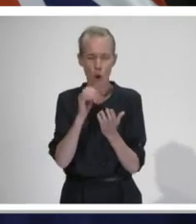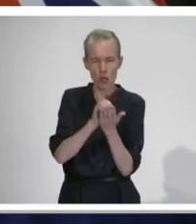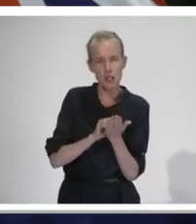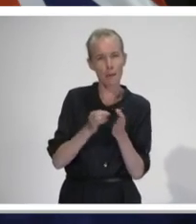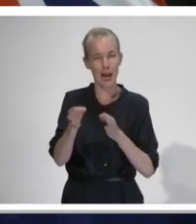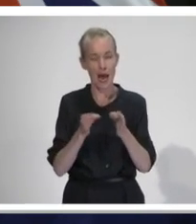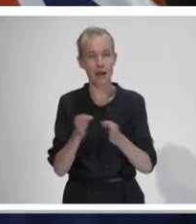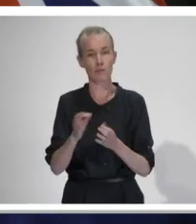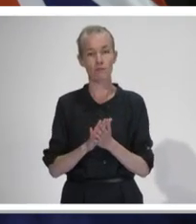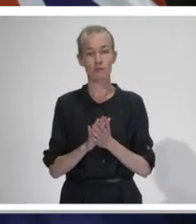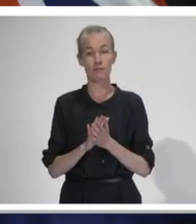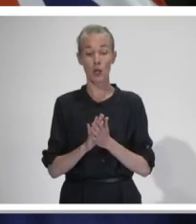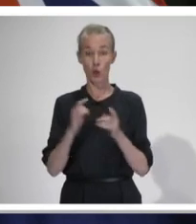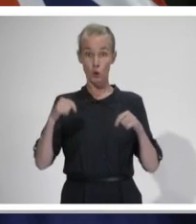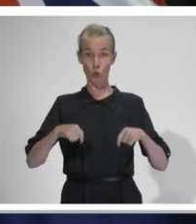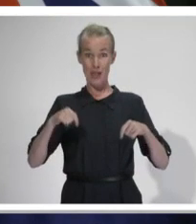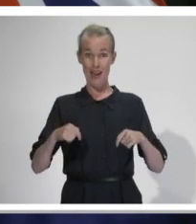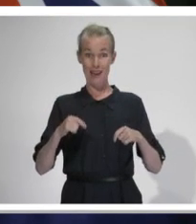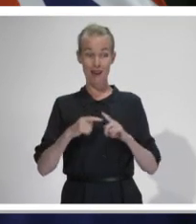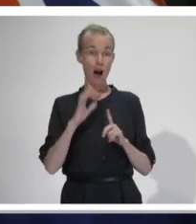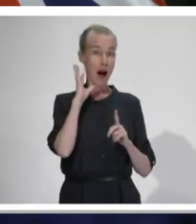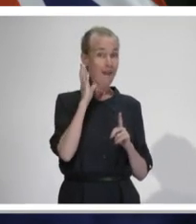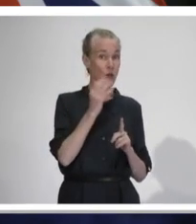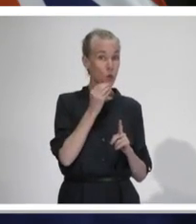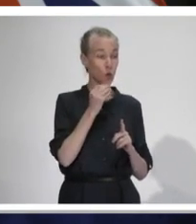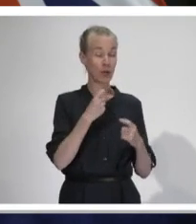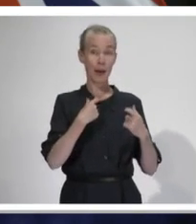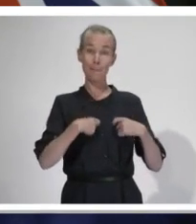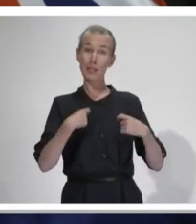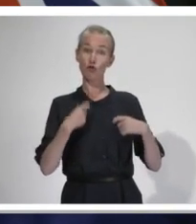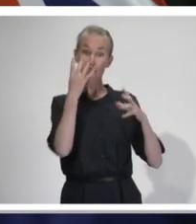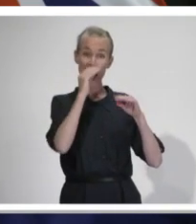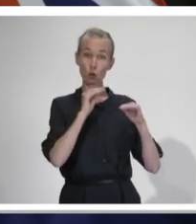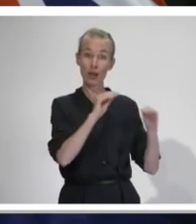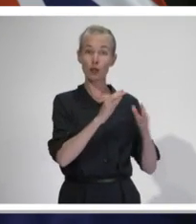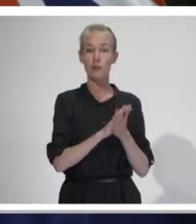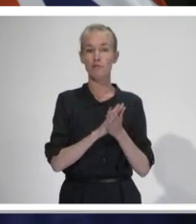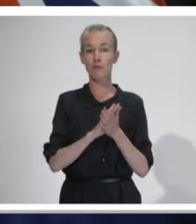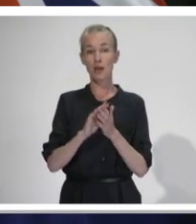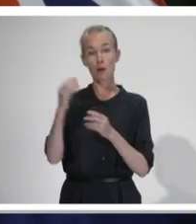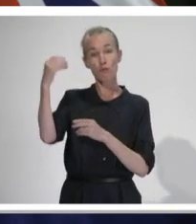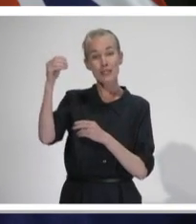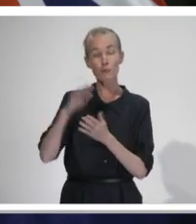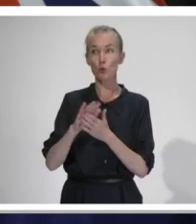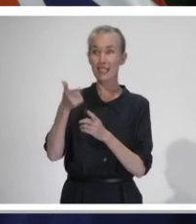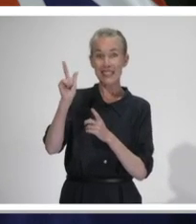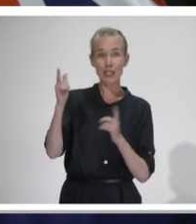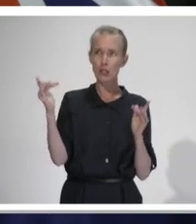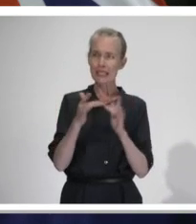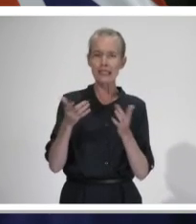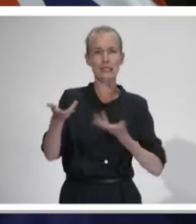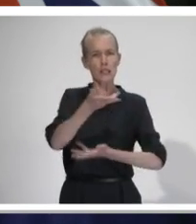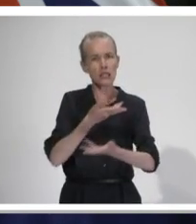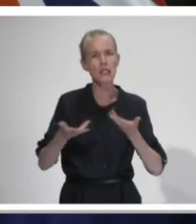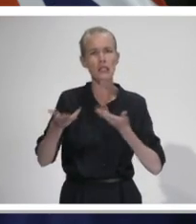the Ministry of Education and principals and teachers to make sure we work through how this will work. This is a